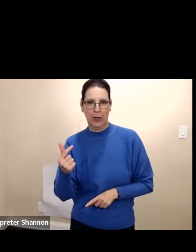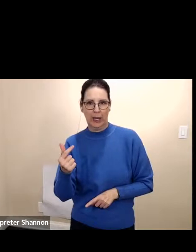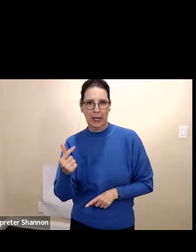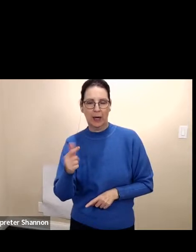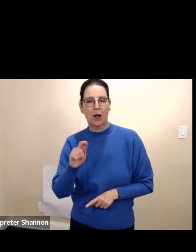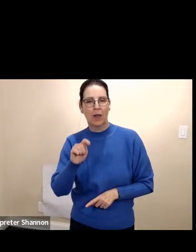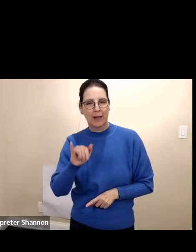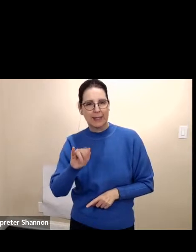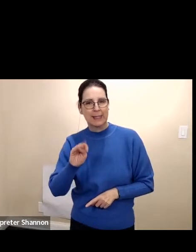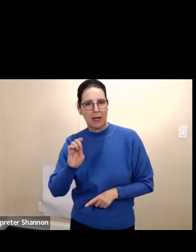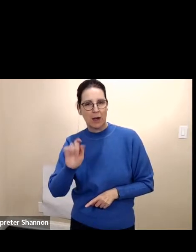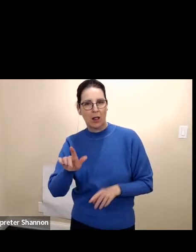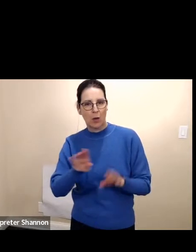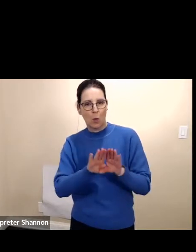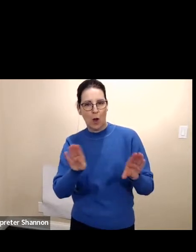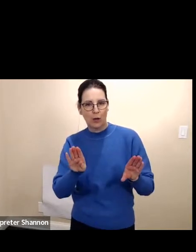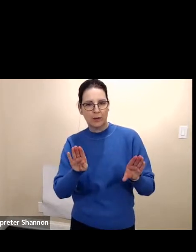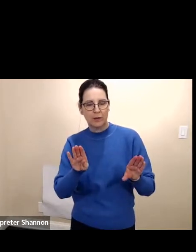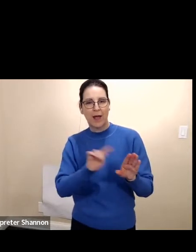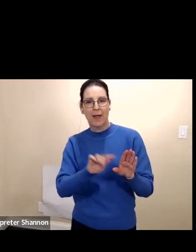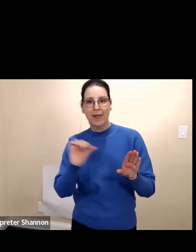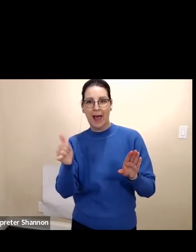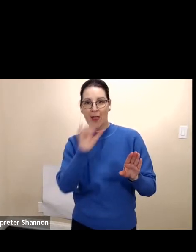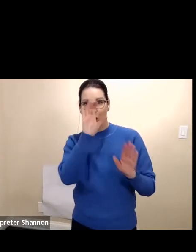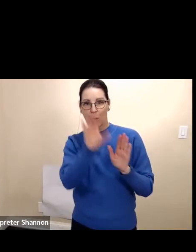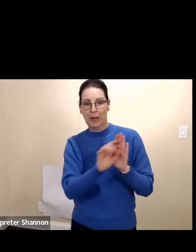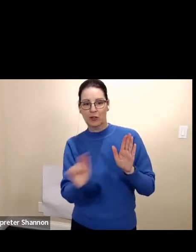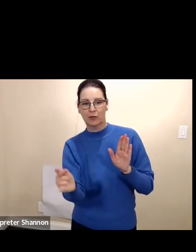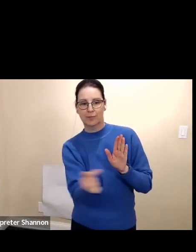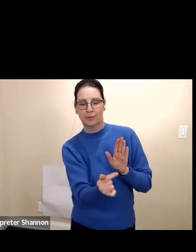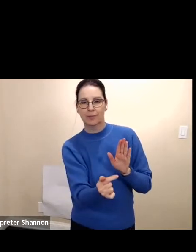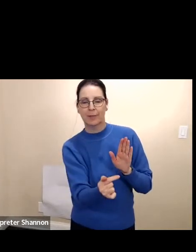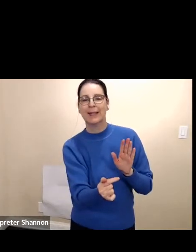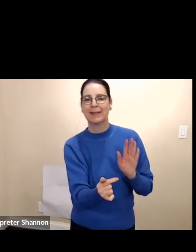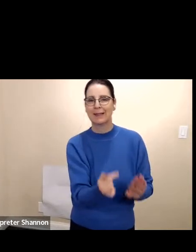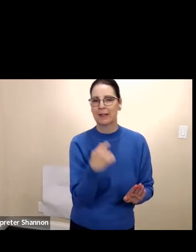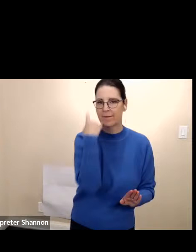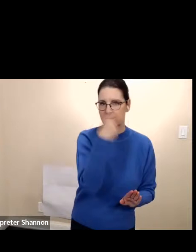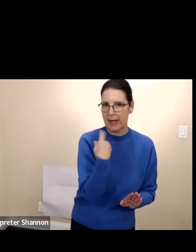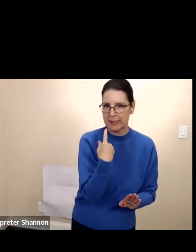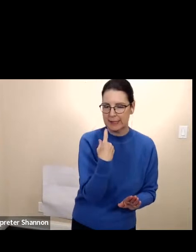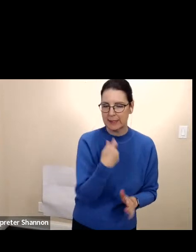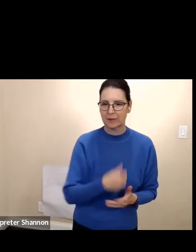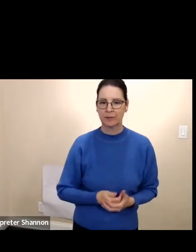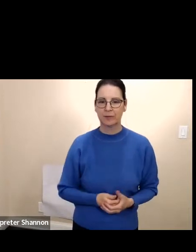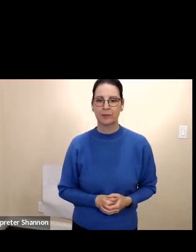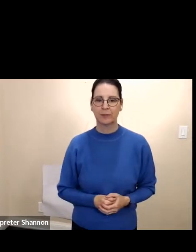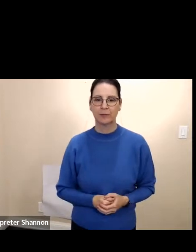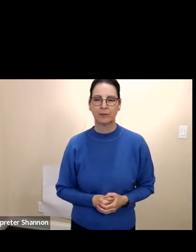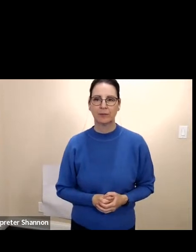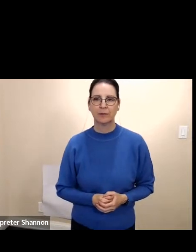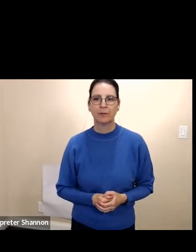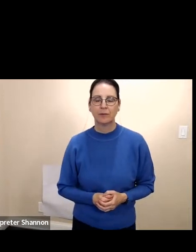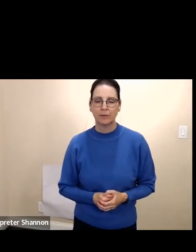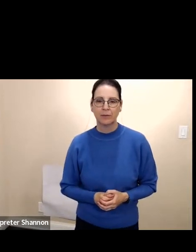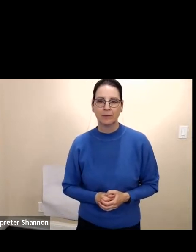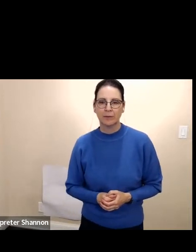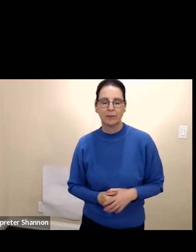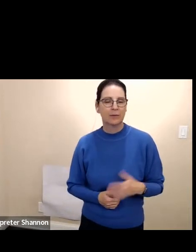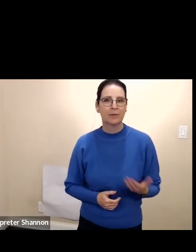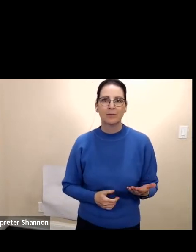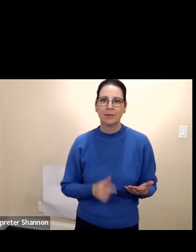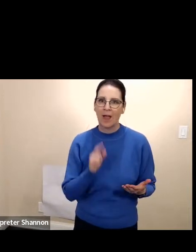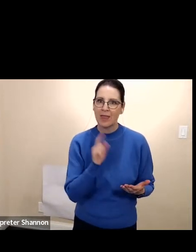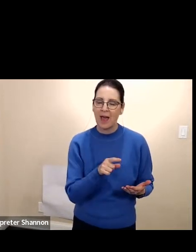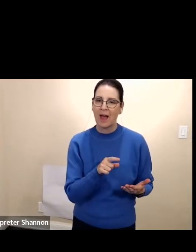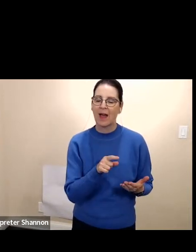and the other is his is his face and really um I I think about that work